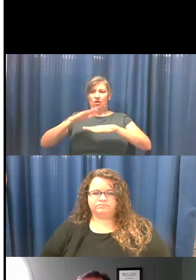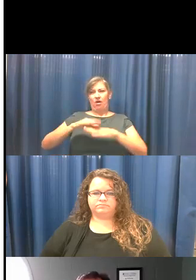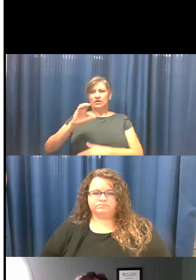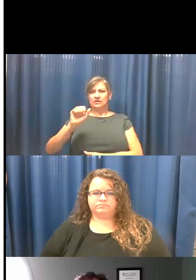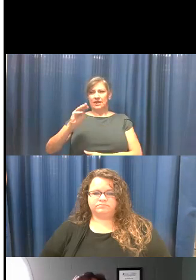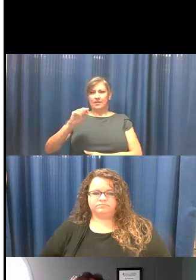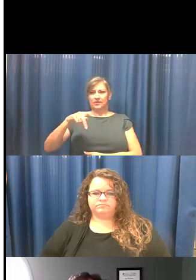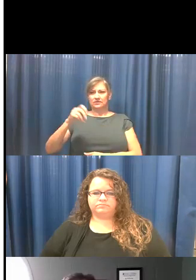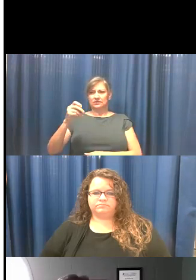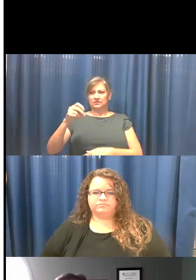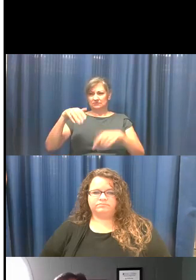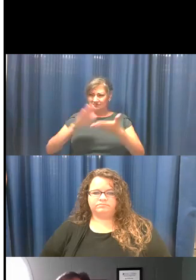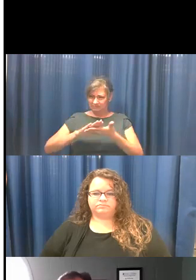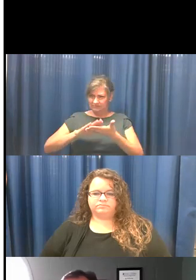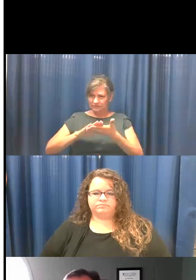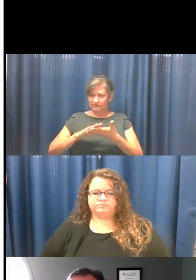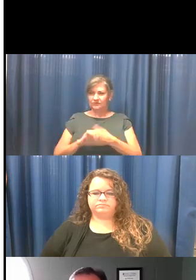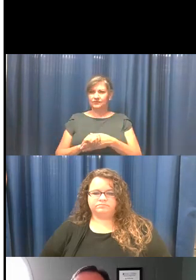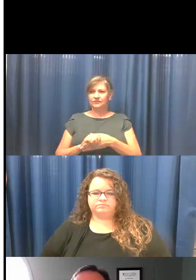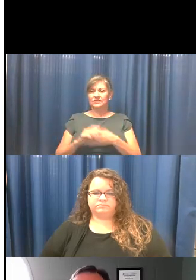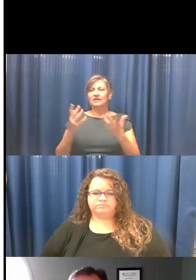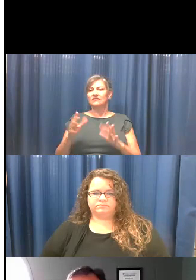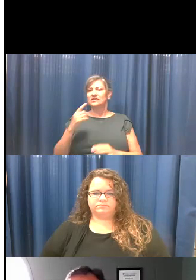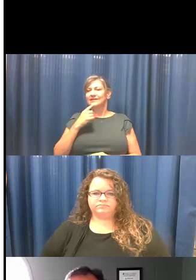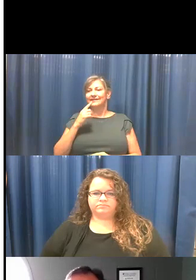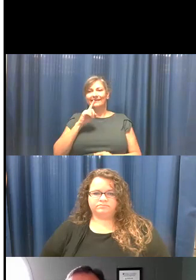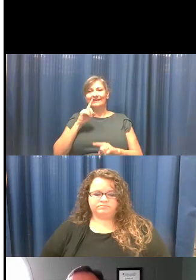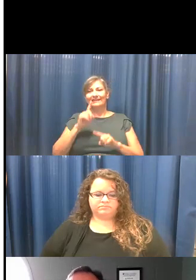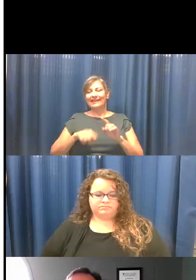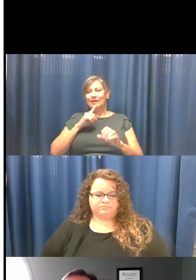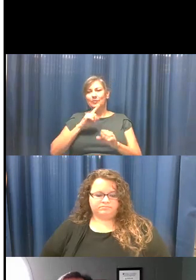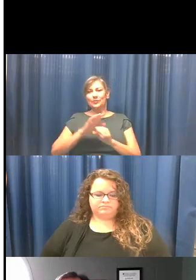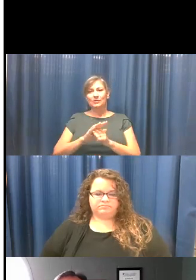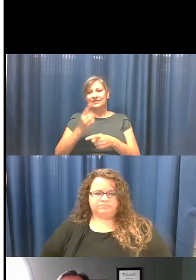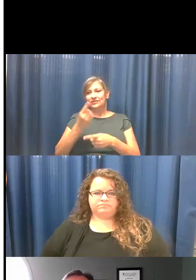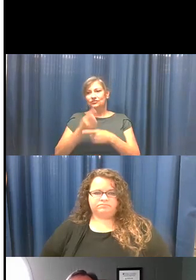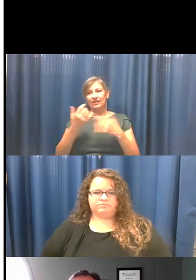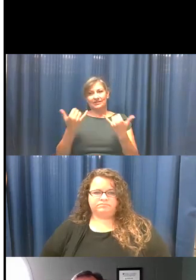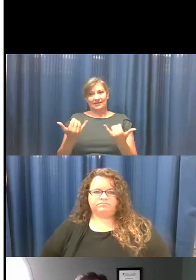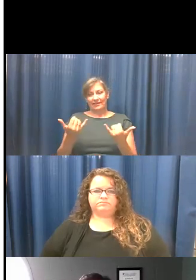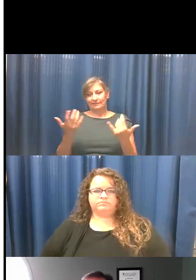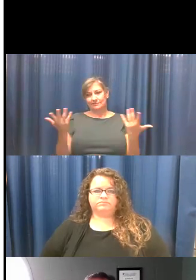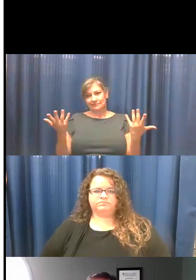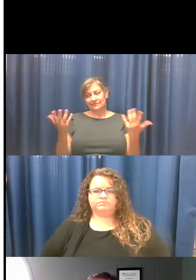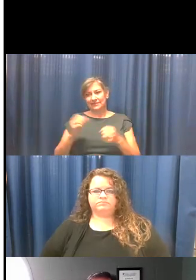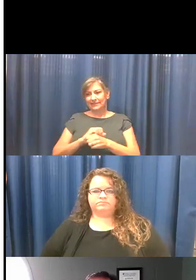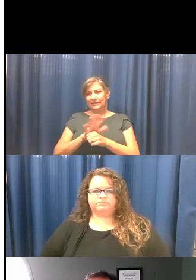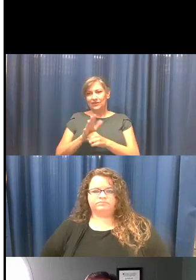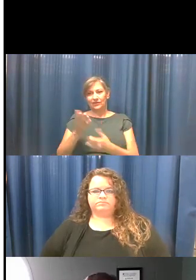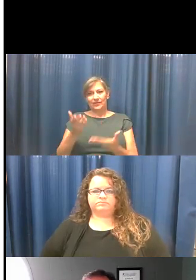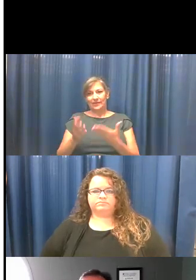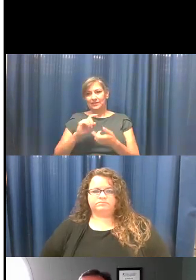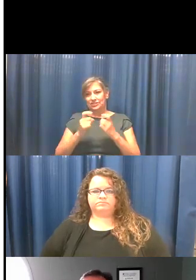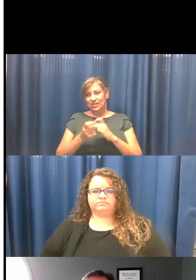safe. And so, as I said, can't promise this is all right today. COVID may change,